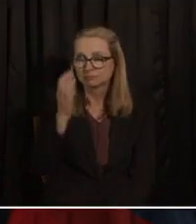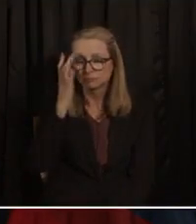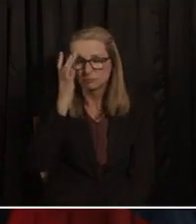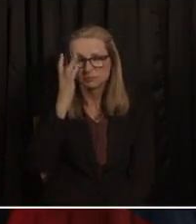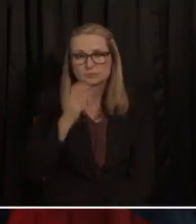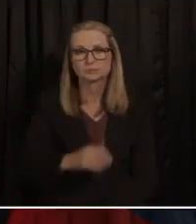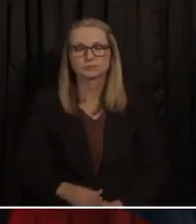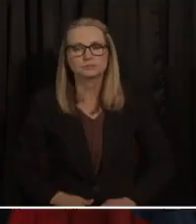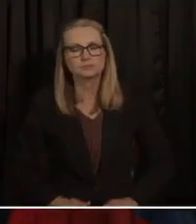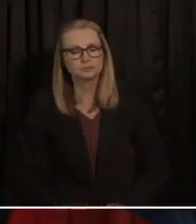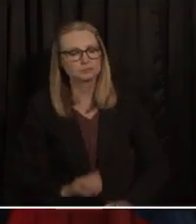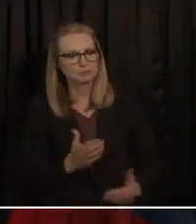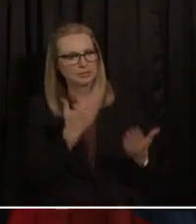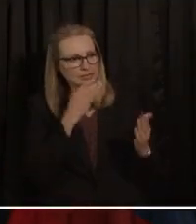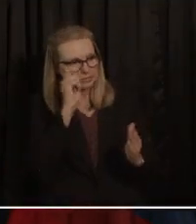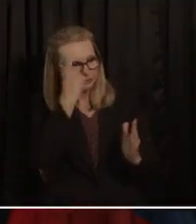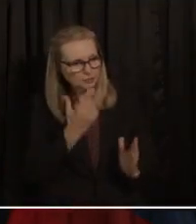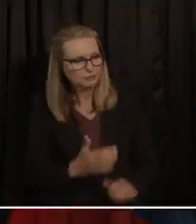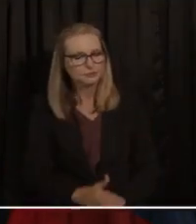Thank you, Governor.